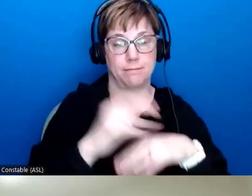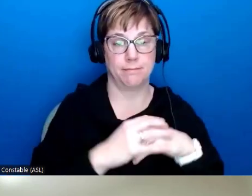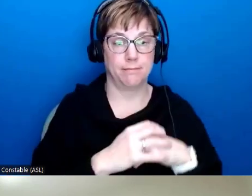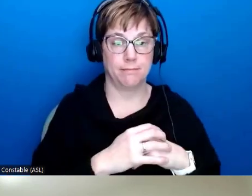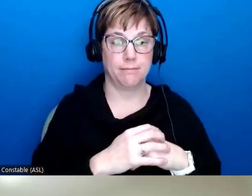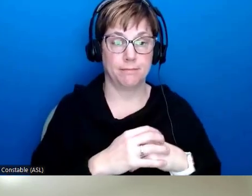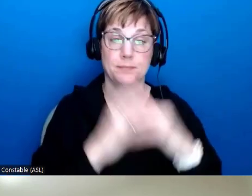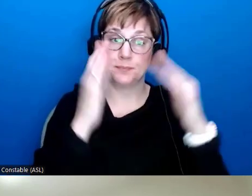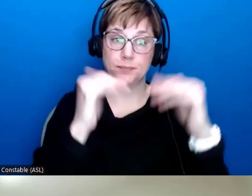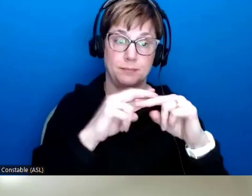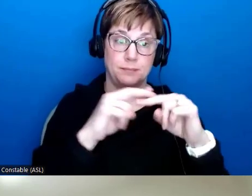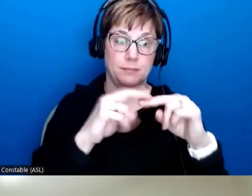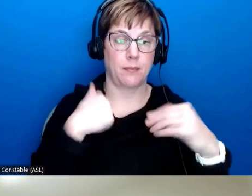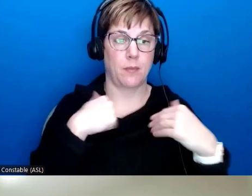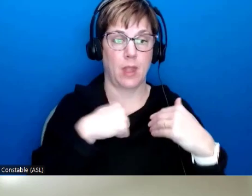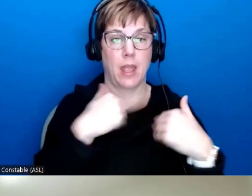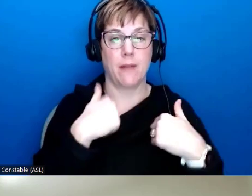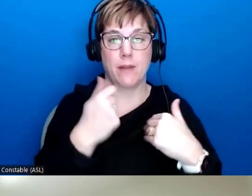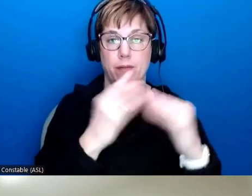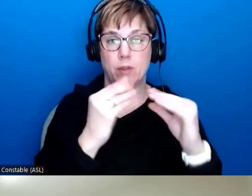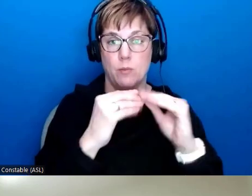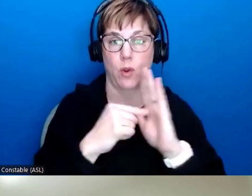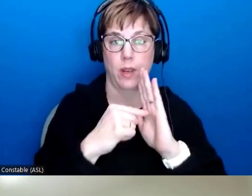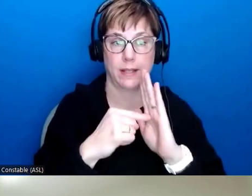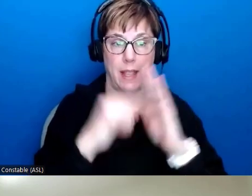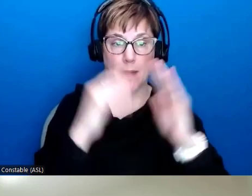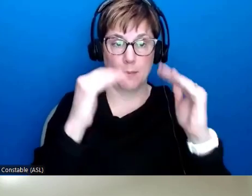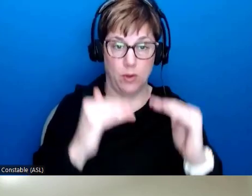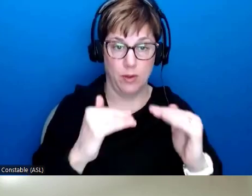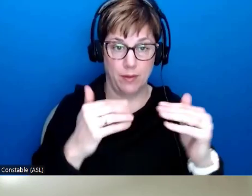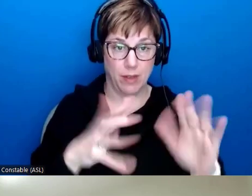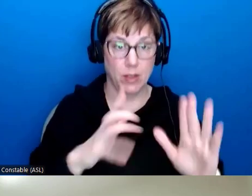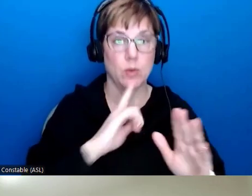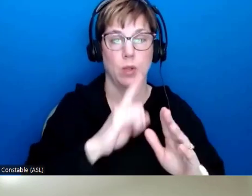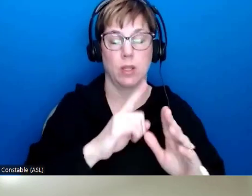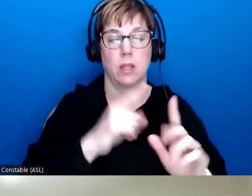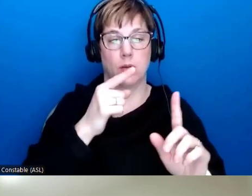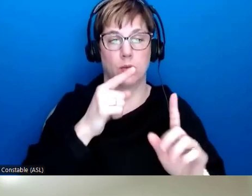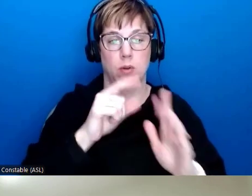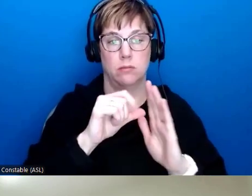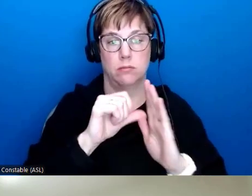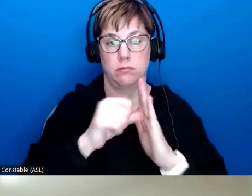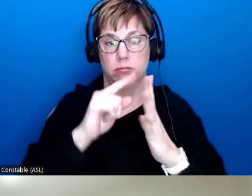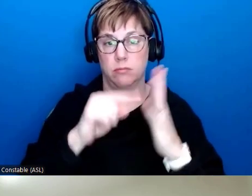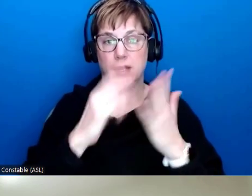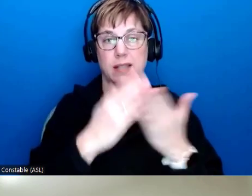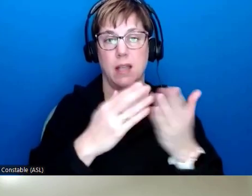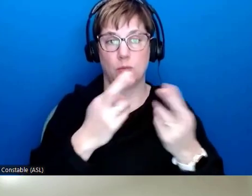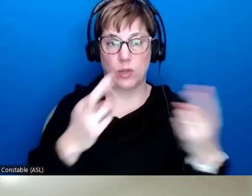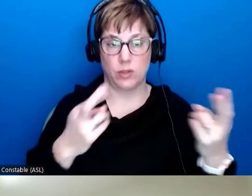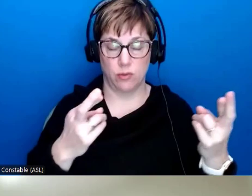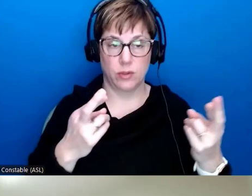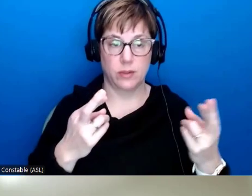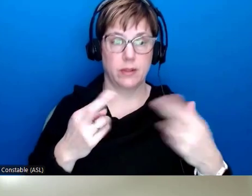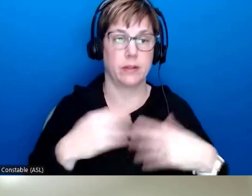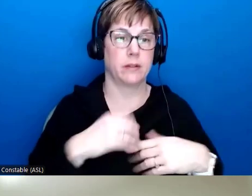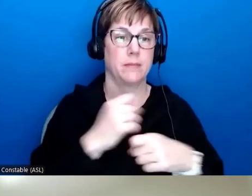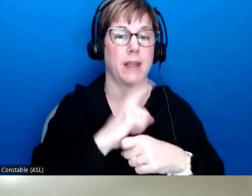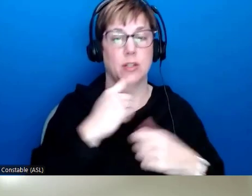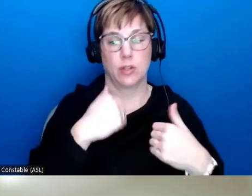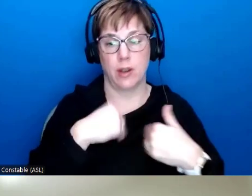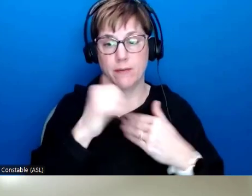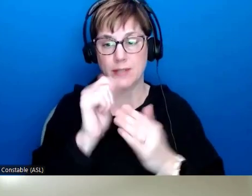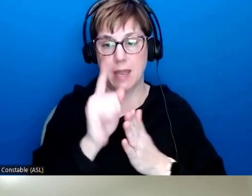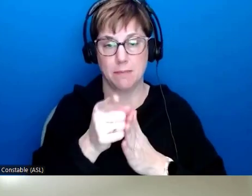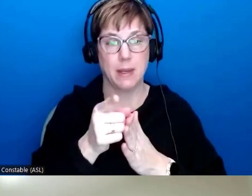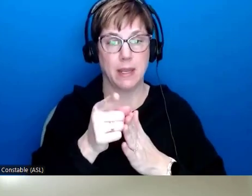can go to the next slide. We've got a couple more example slides, and then I'll really quickly point out some resources and make sure to leave us 10 minutes at the